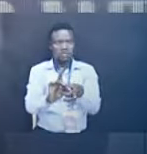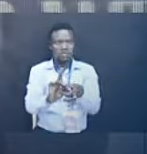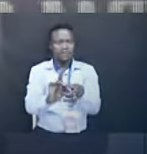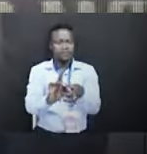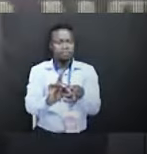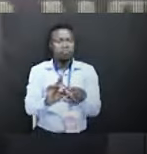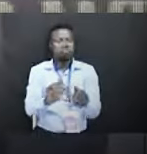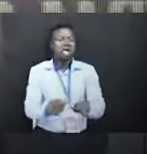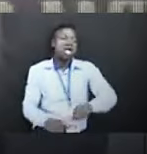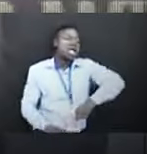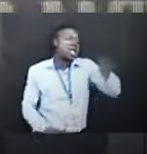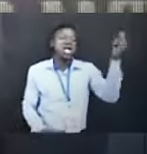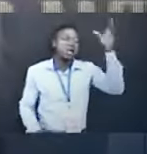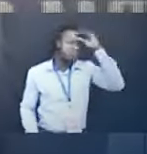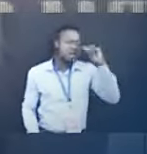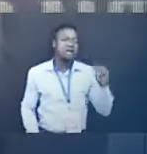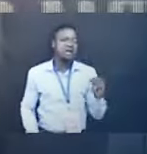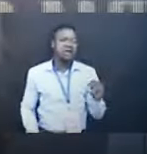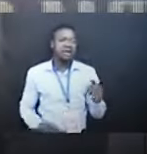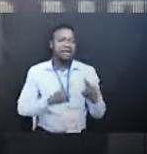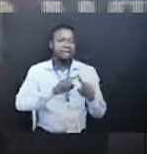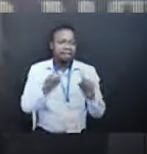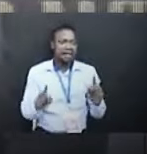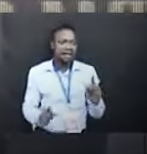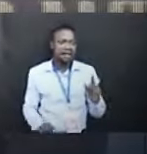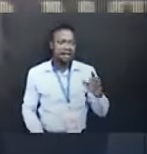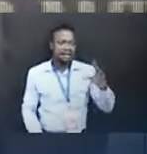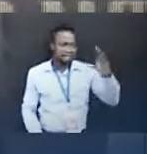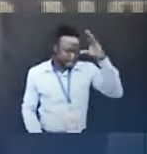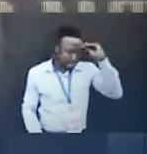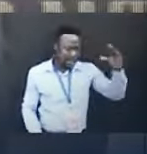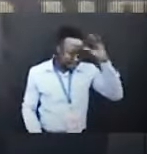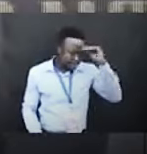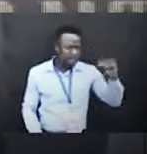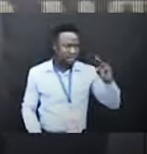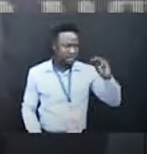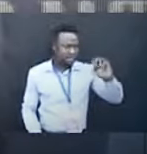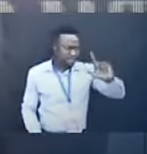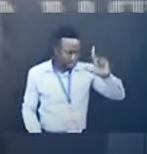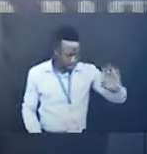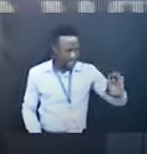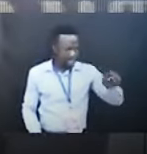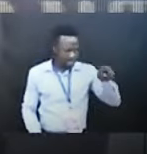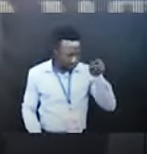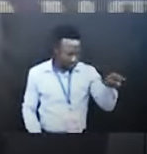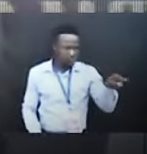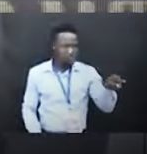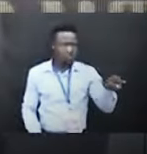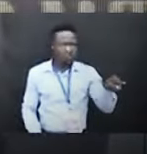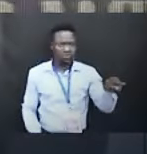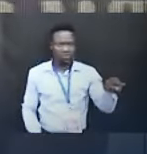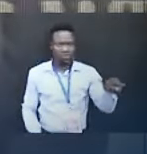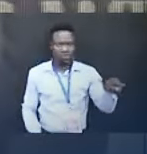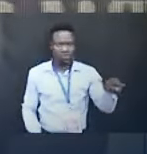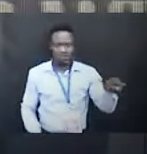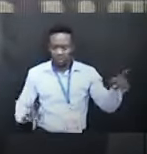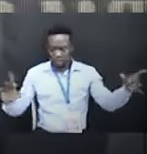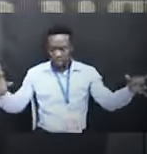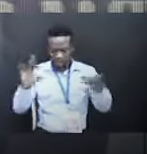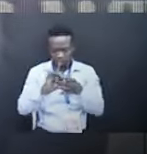man, but a biologically male fellow. To possess the nations,